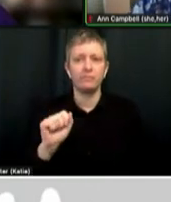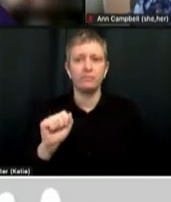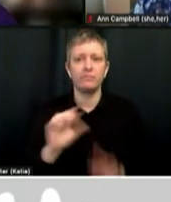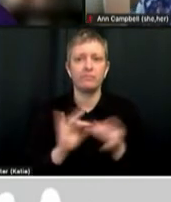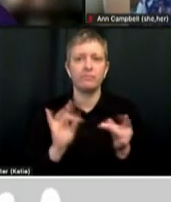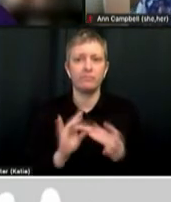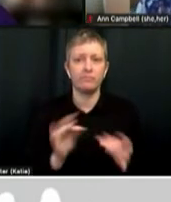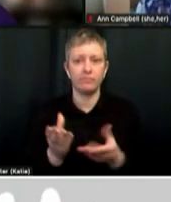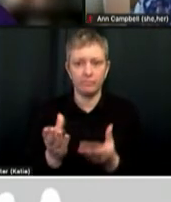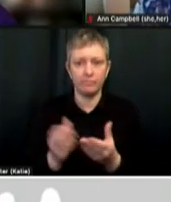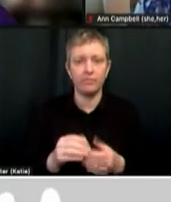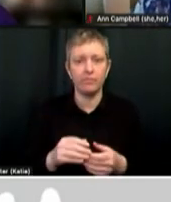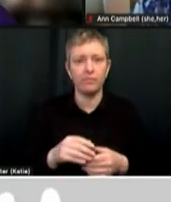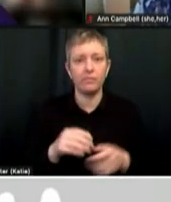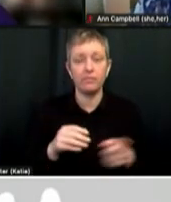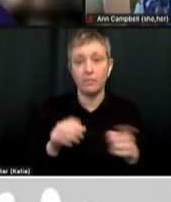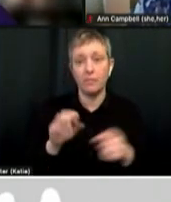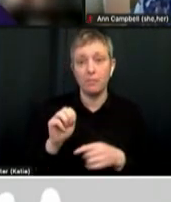You're on mute, Tia.